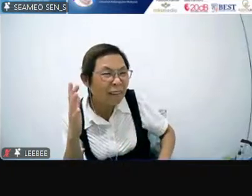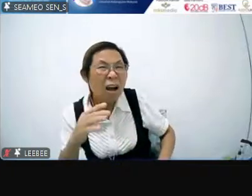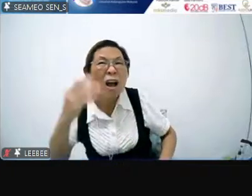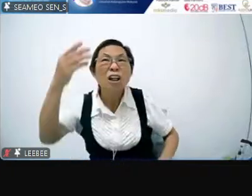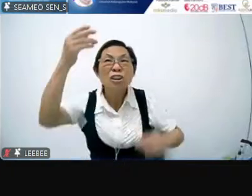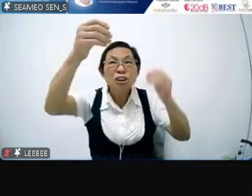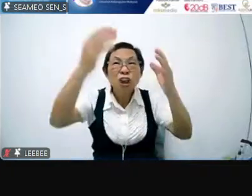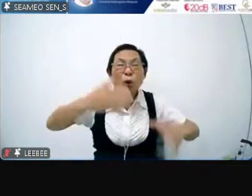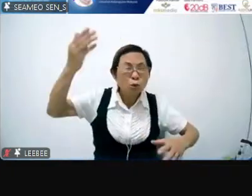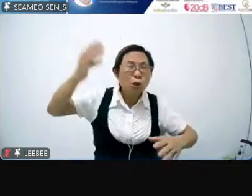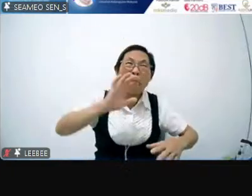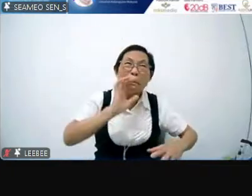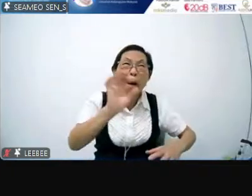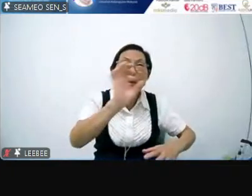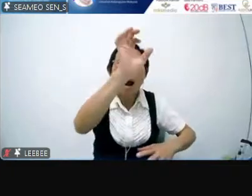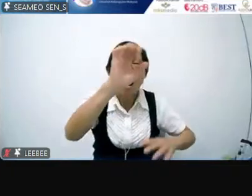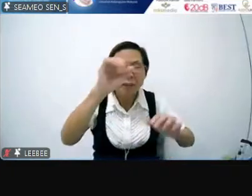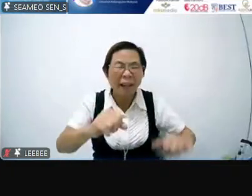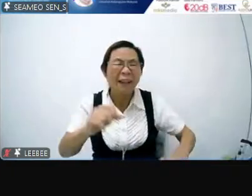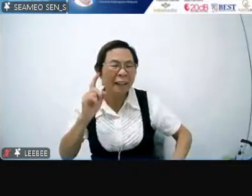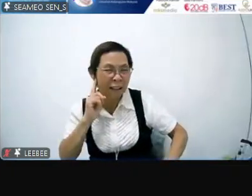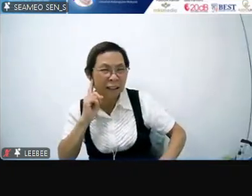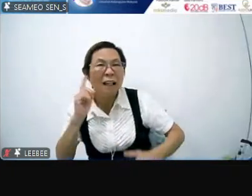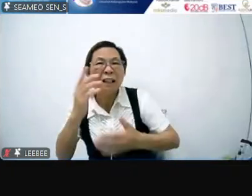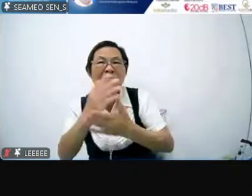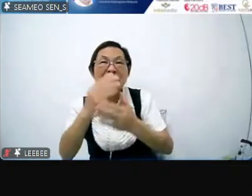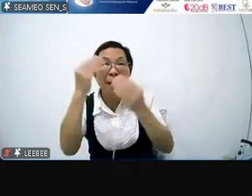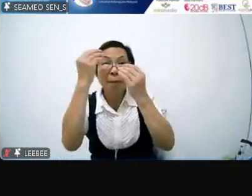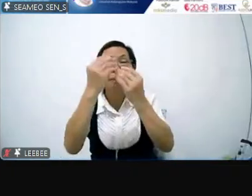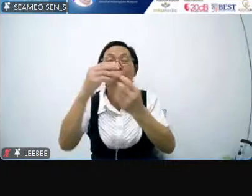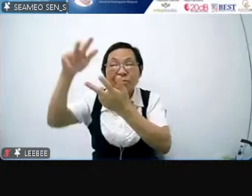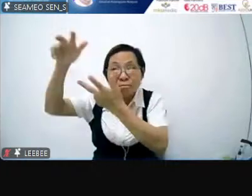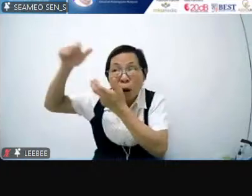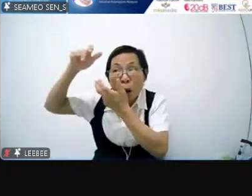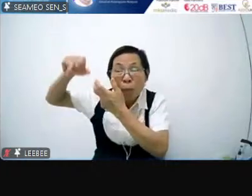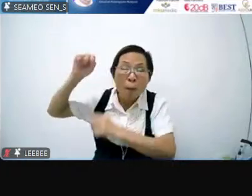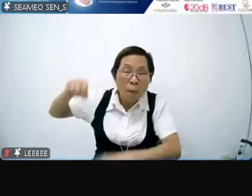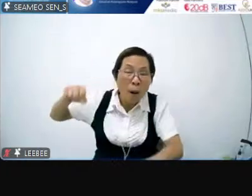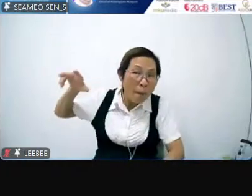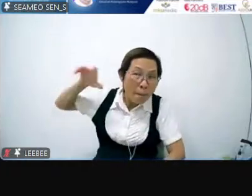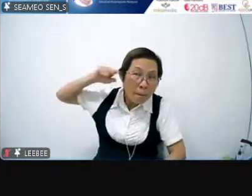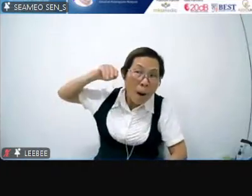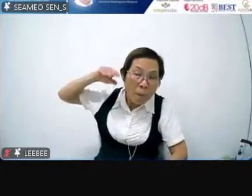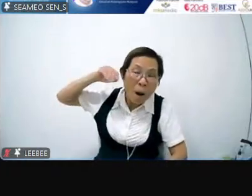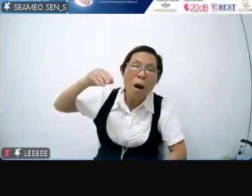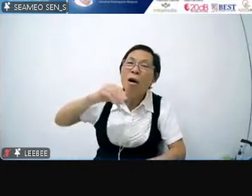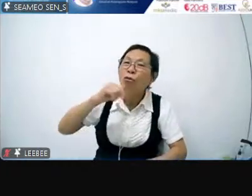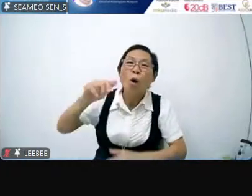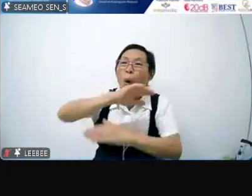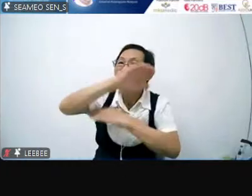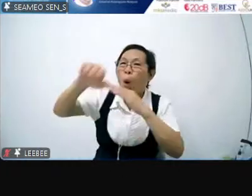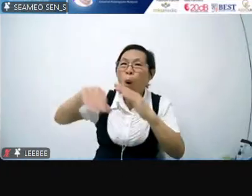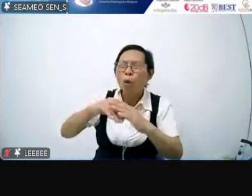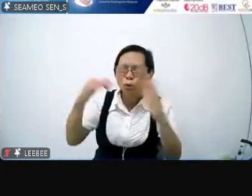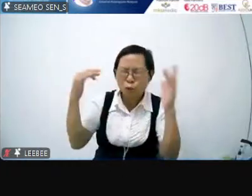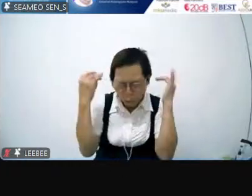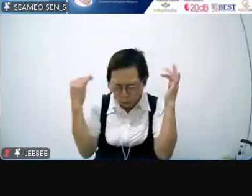louder, then yes, some information still can be heard, but not all, especially in a noisy